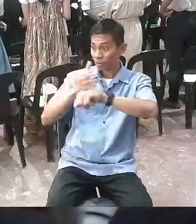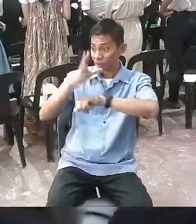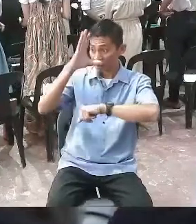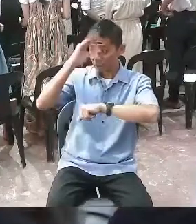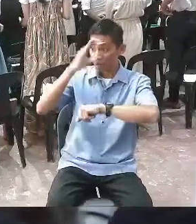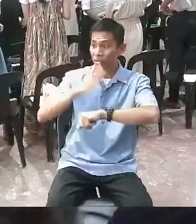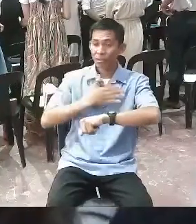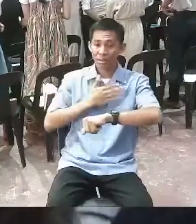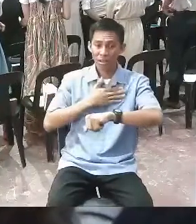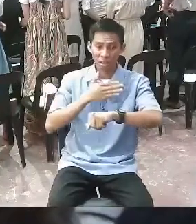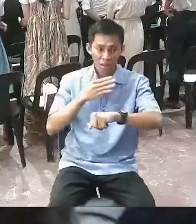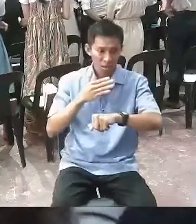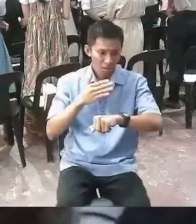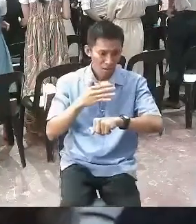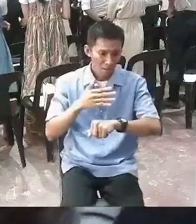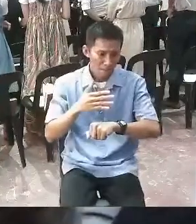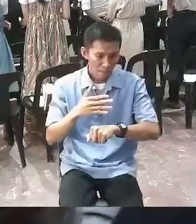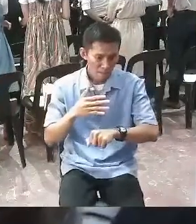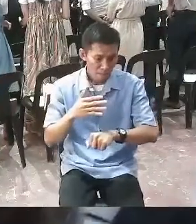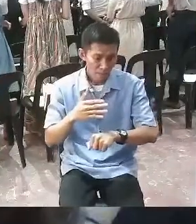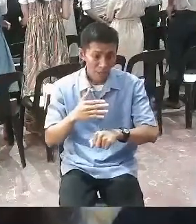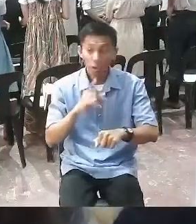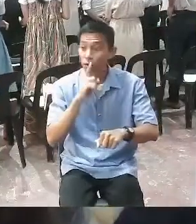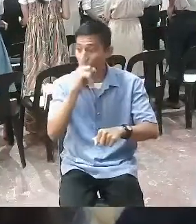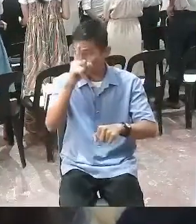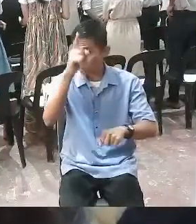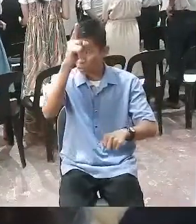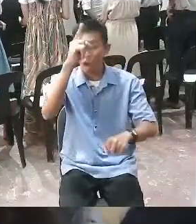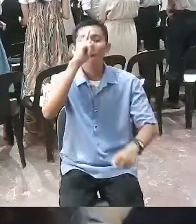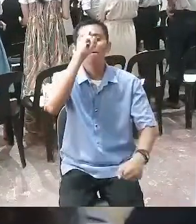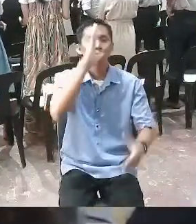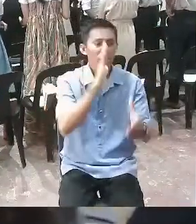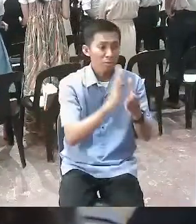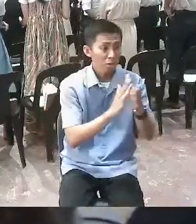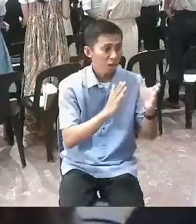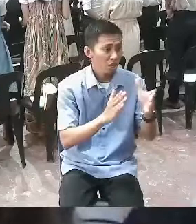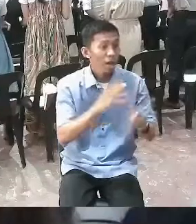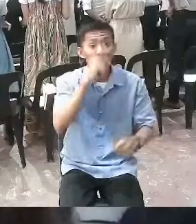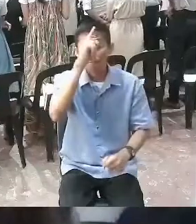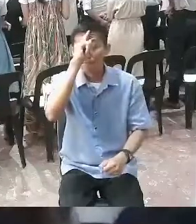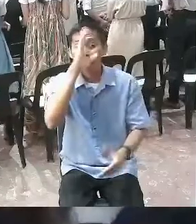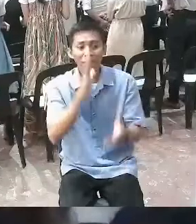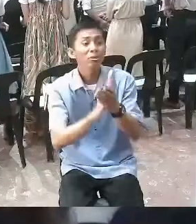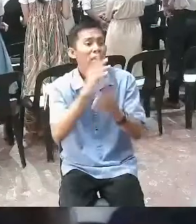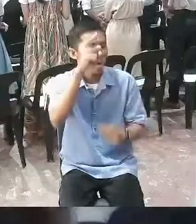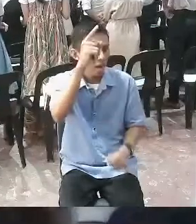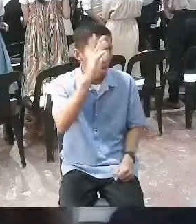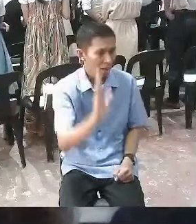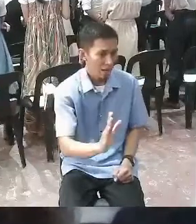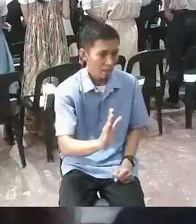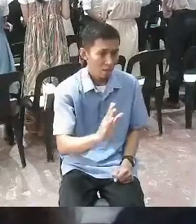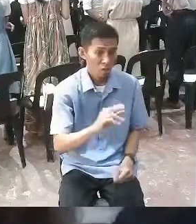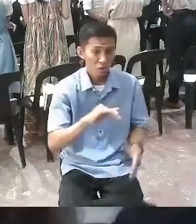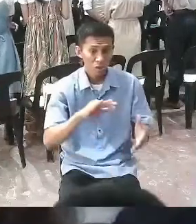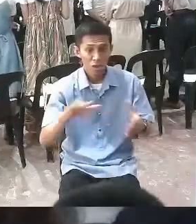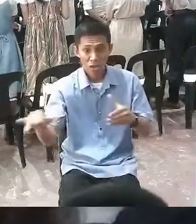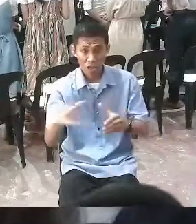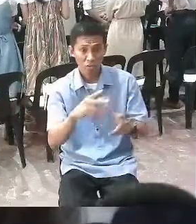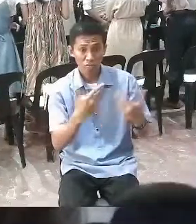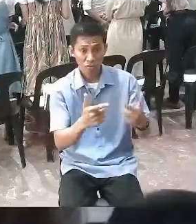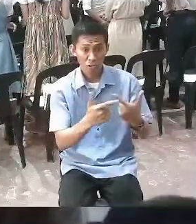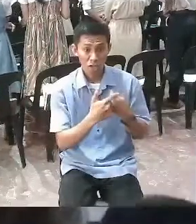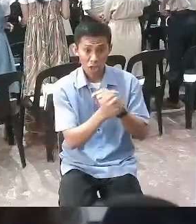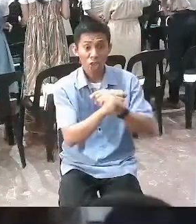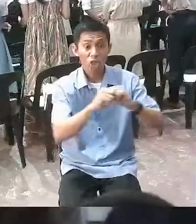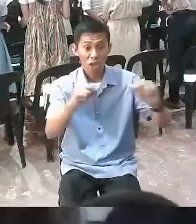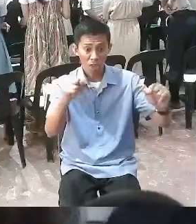counted unto him for righteousness. Now to him that